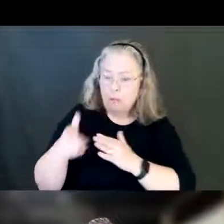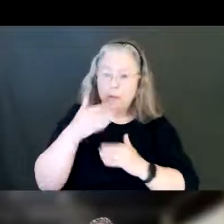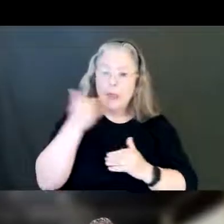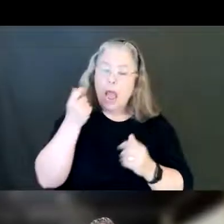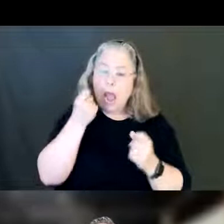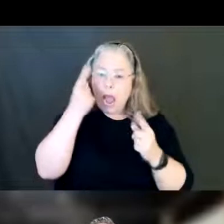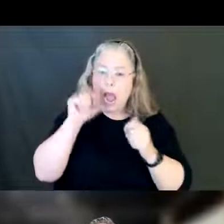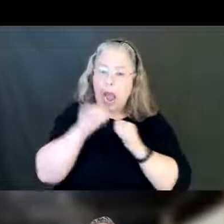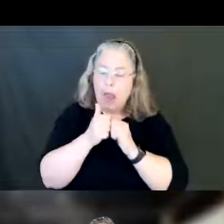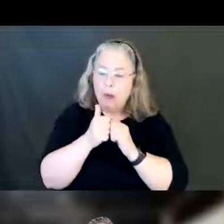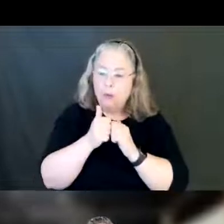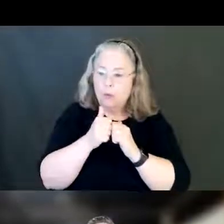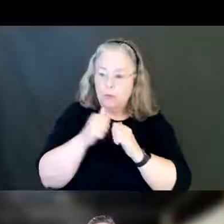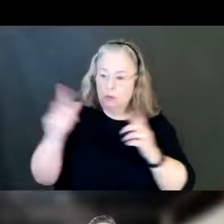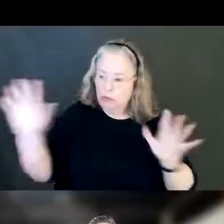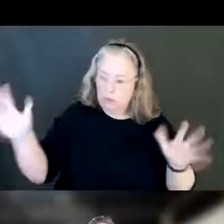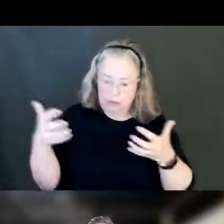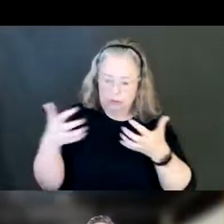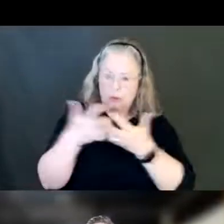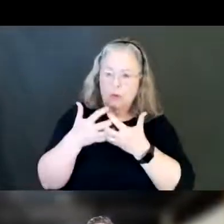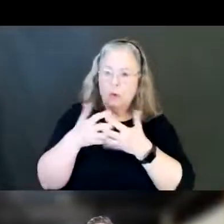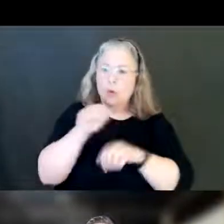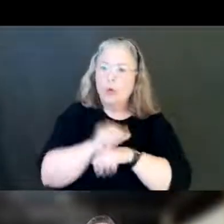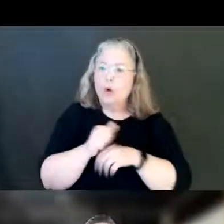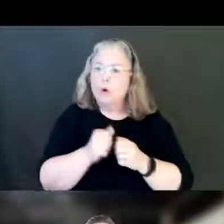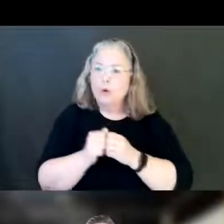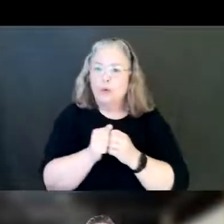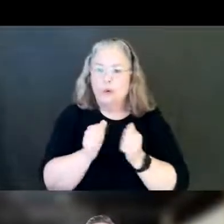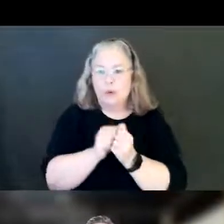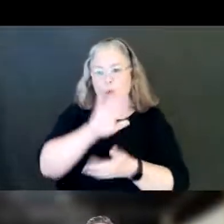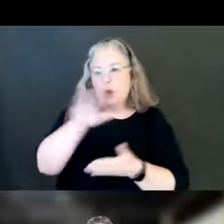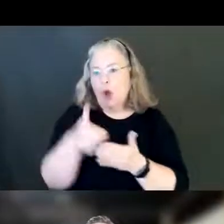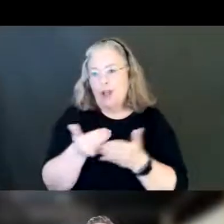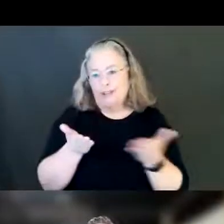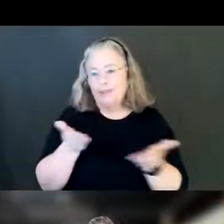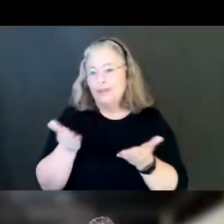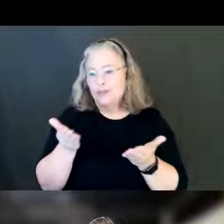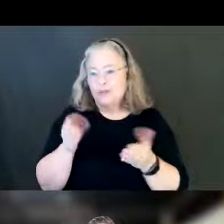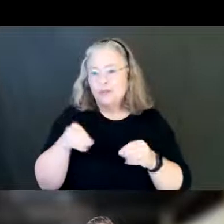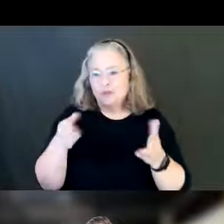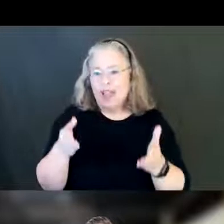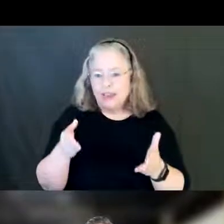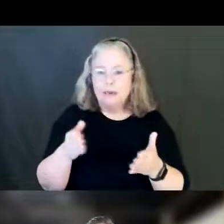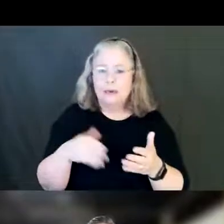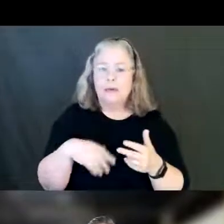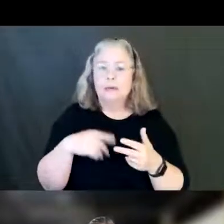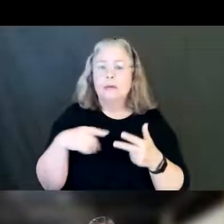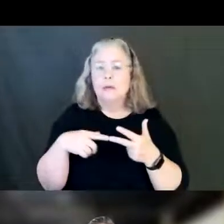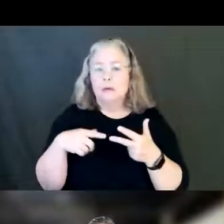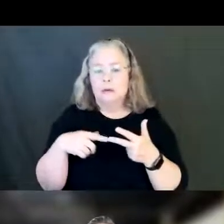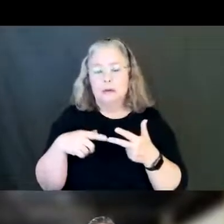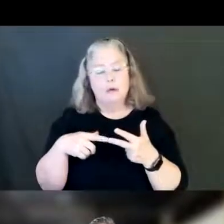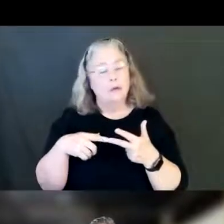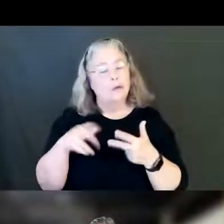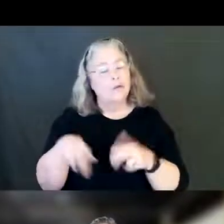that can work together with all of the services that are provided. And then of course as